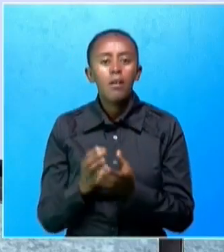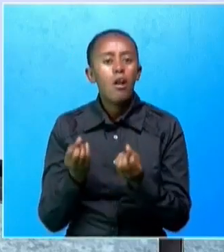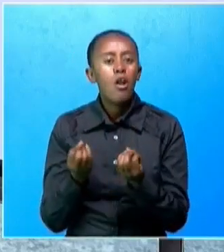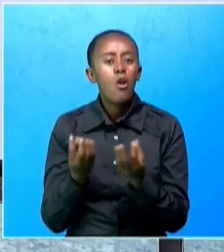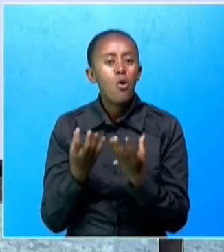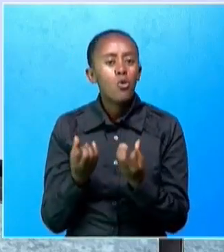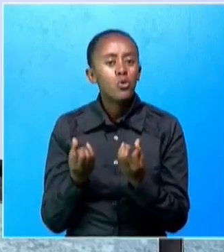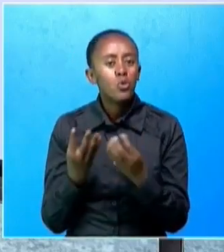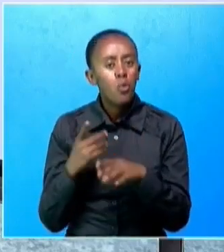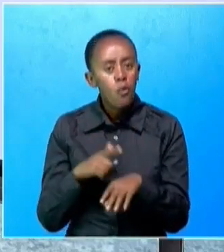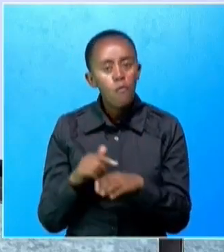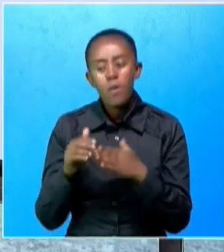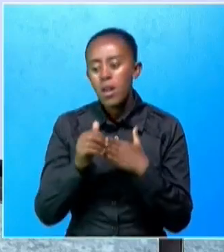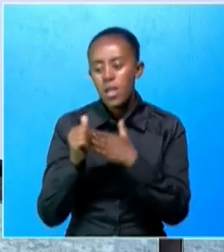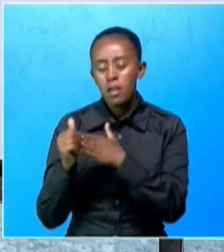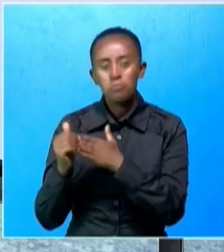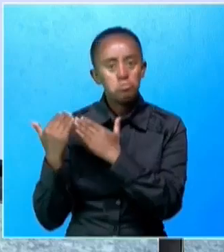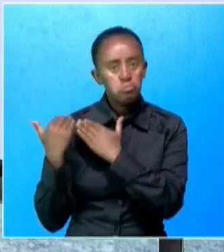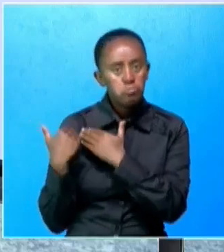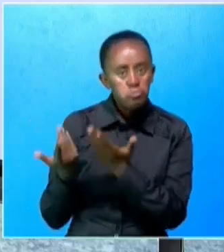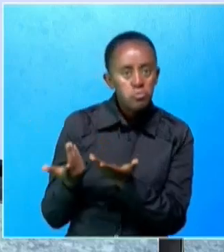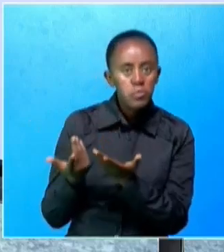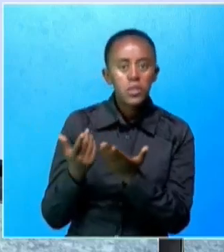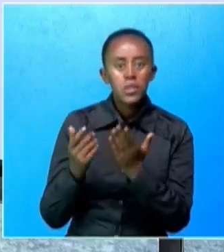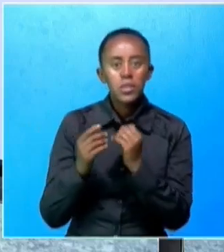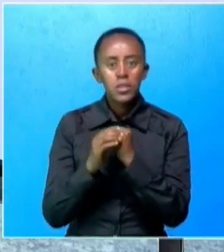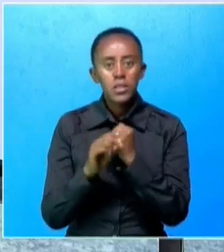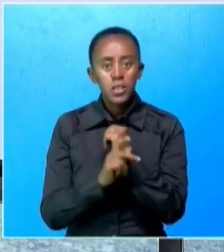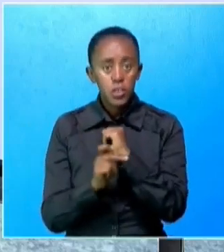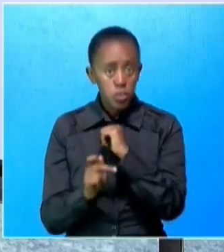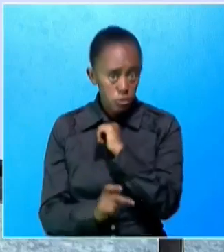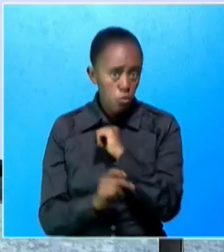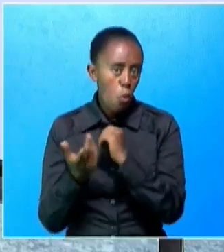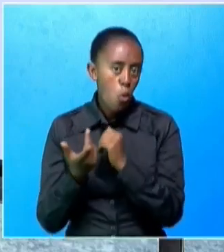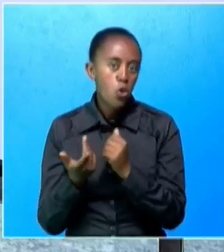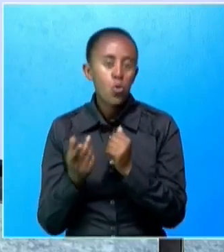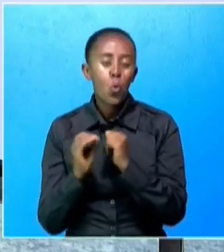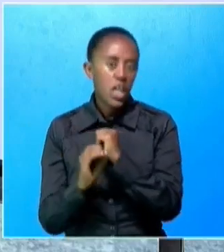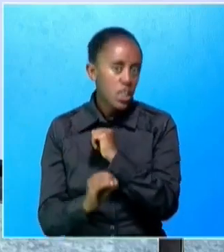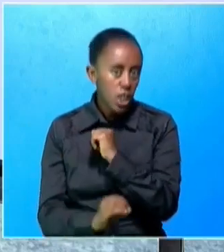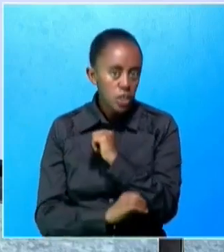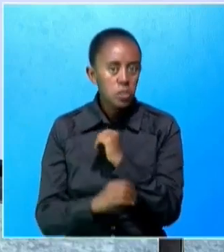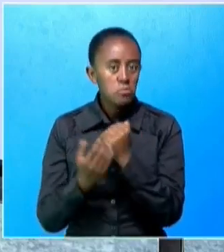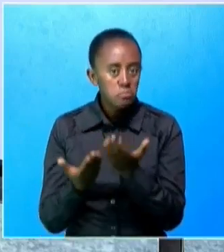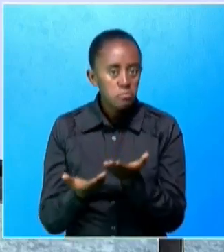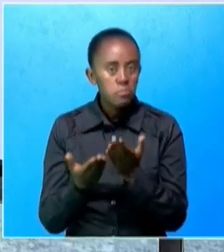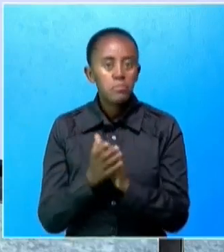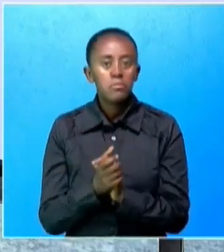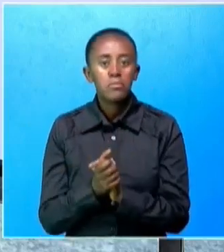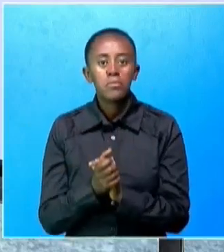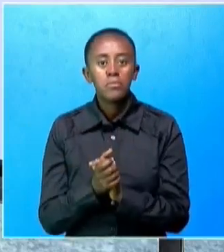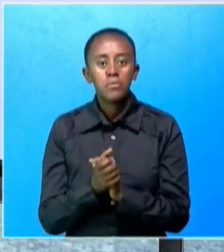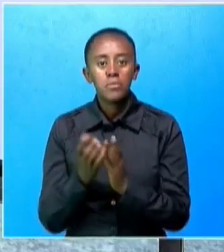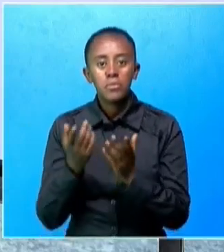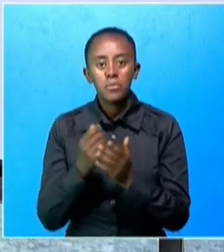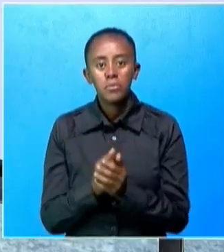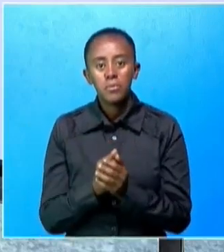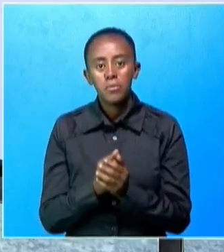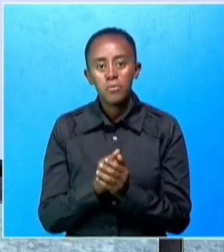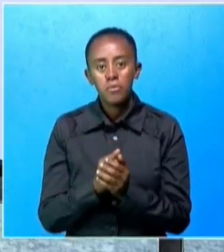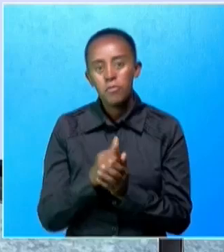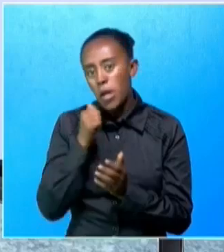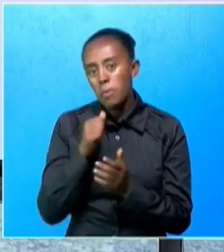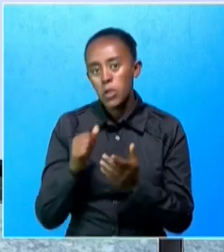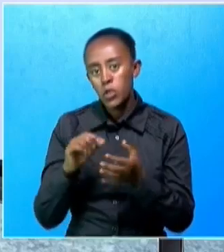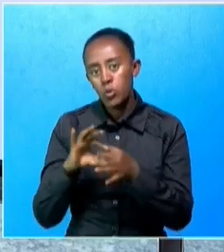of leaders who are leading the company and the organization. They are belonging to the what? Female